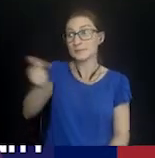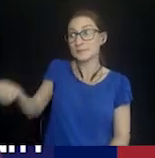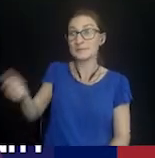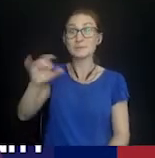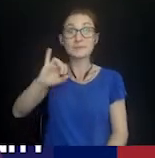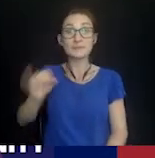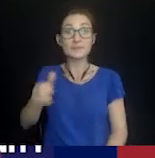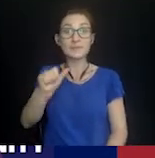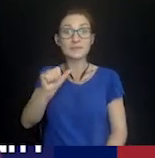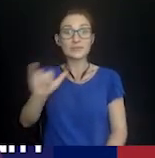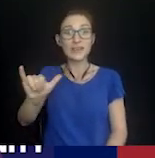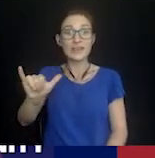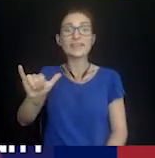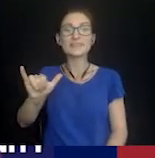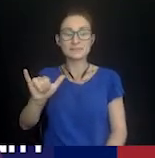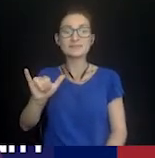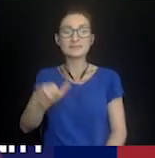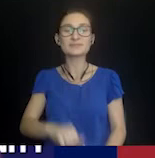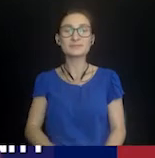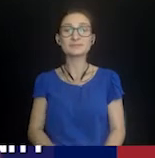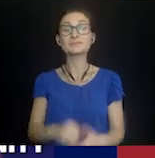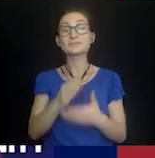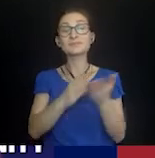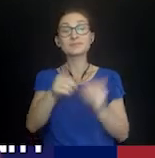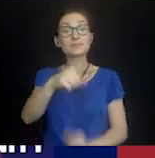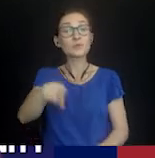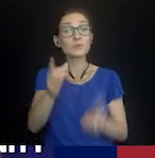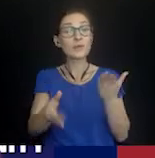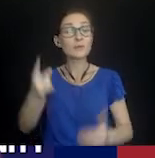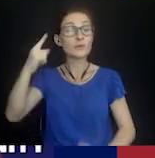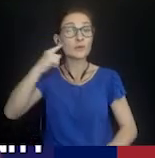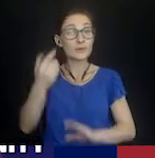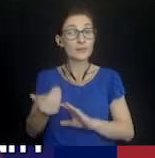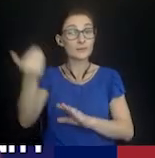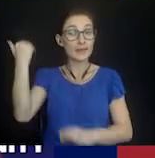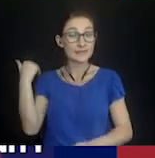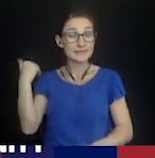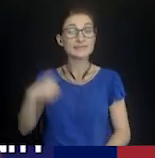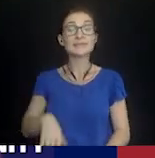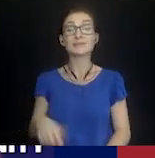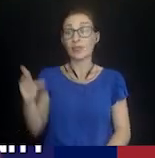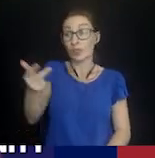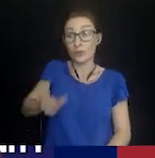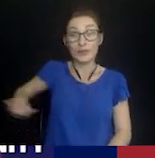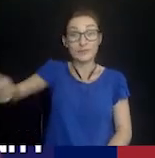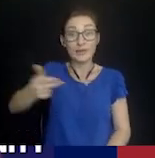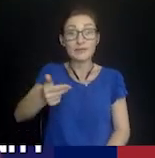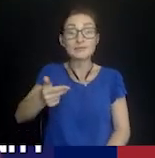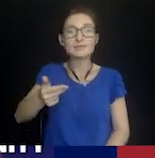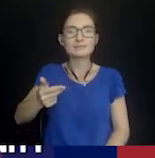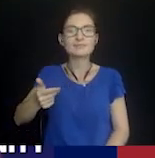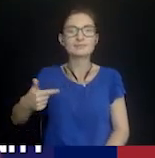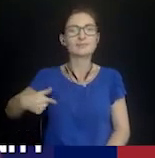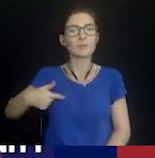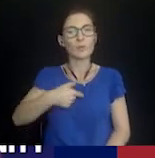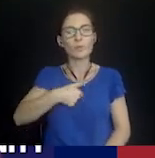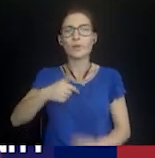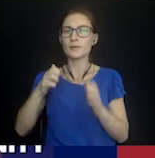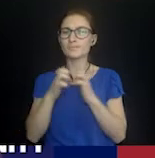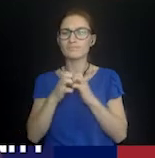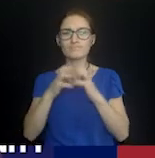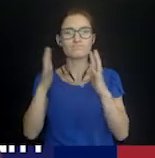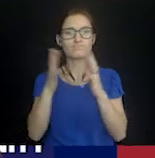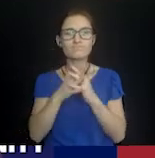my colleague, Jay Har. As folks who might have listened to us talk in the past know, Debbie, Jay, and I were the three folks who